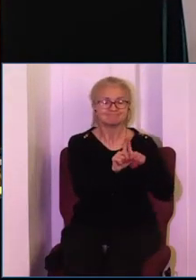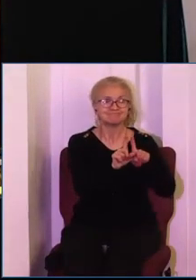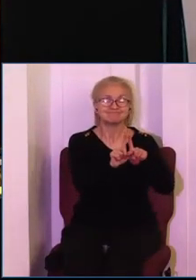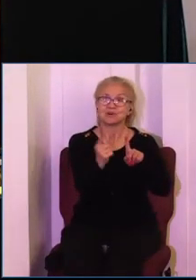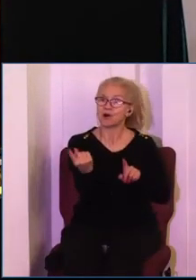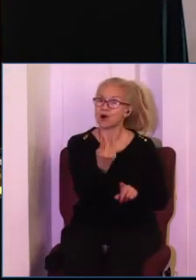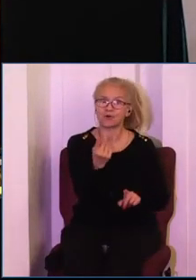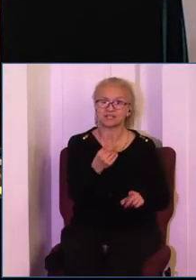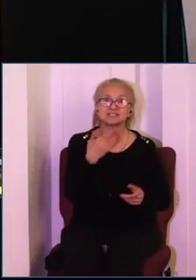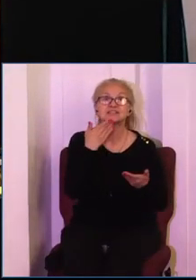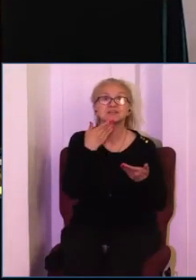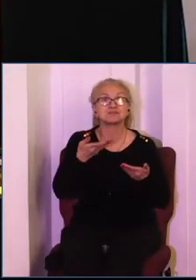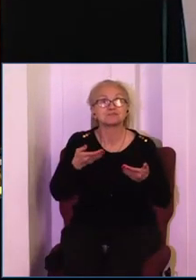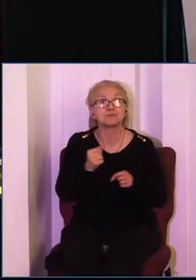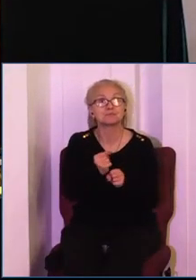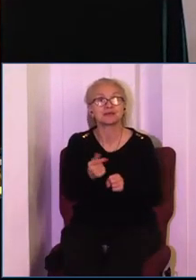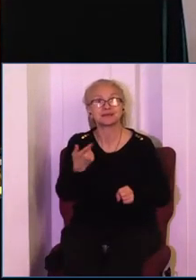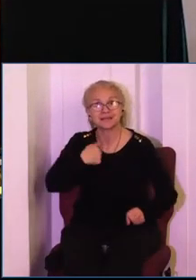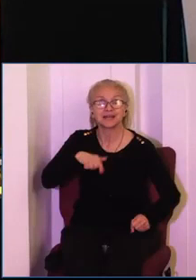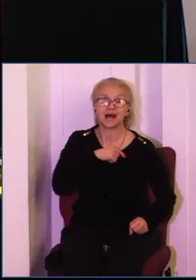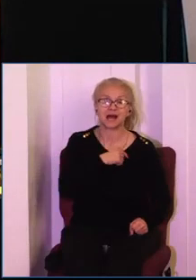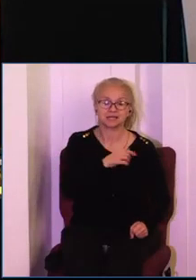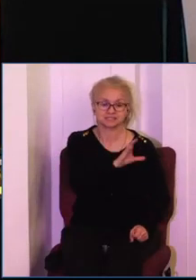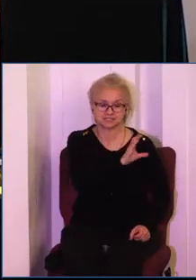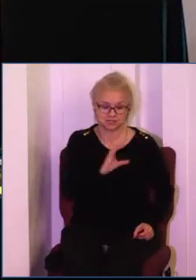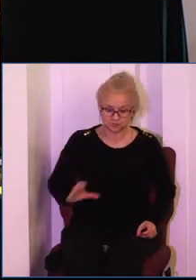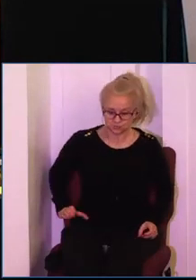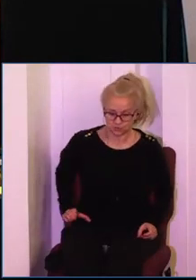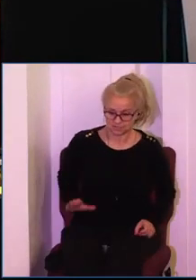making us Christ's body.